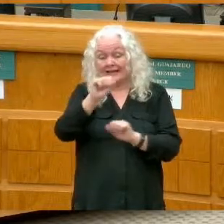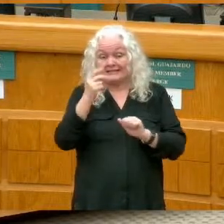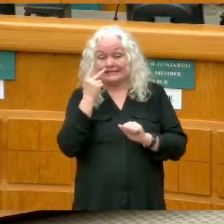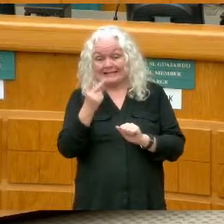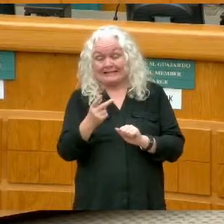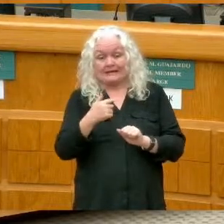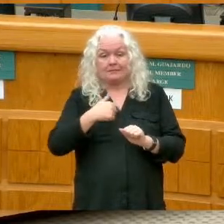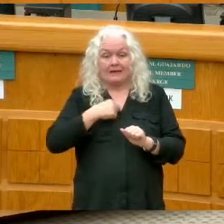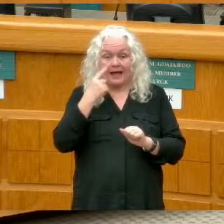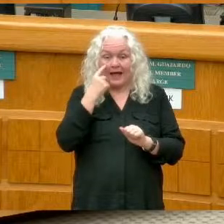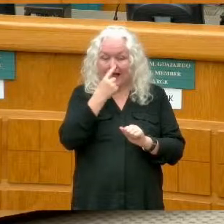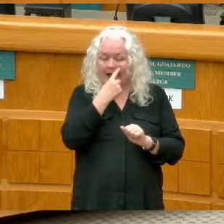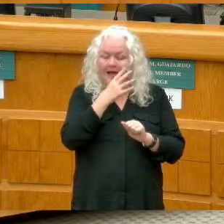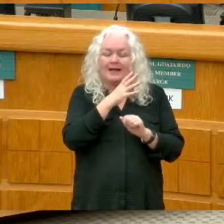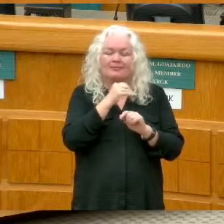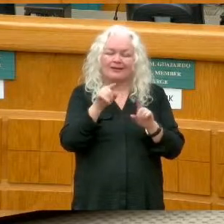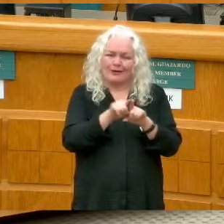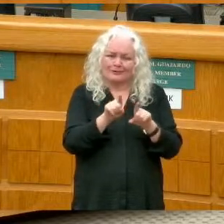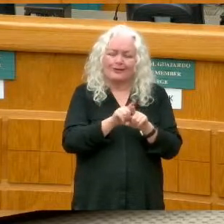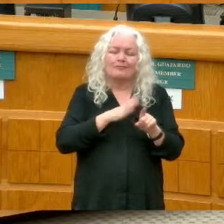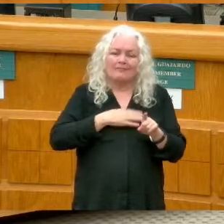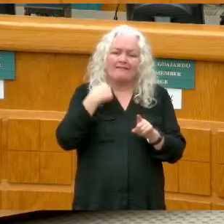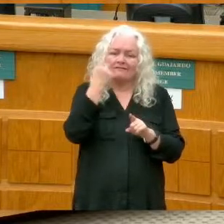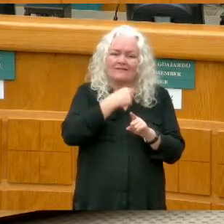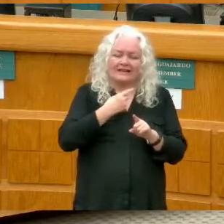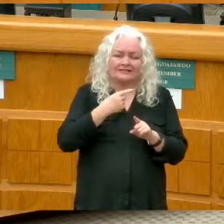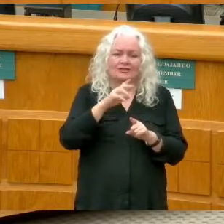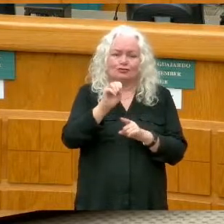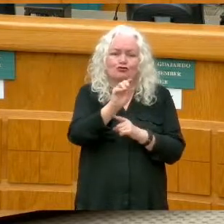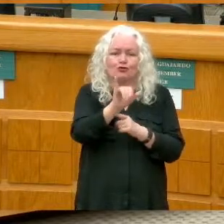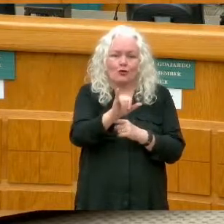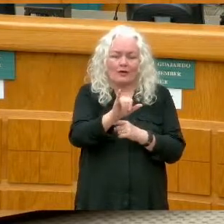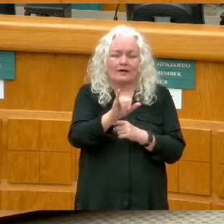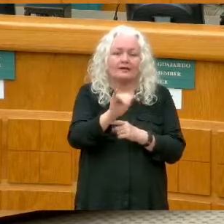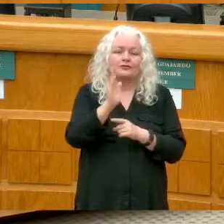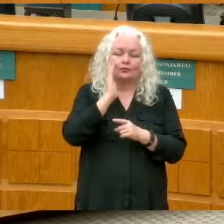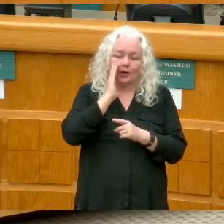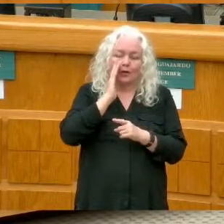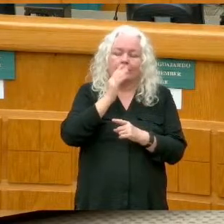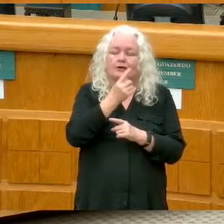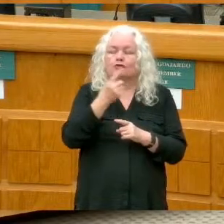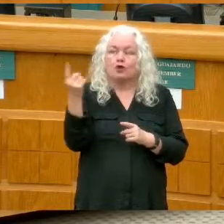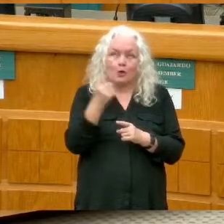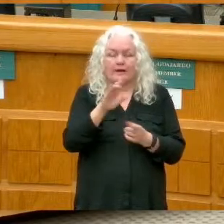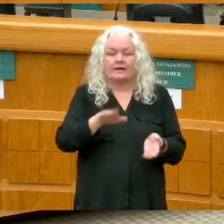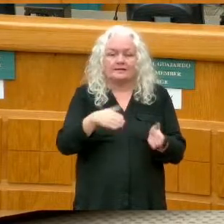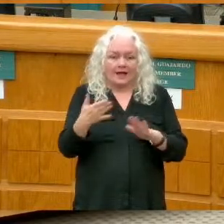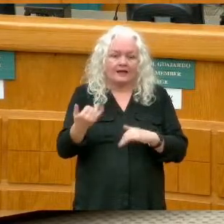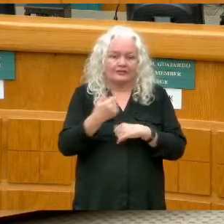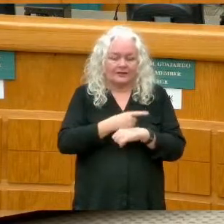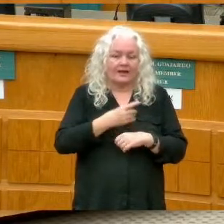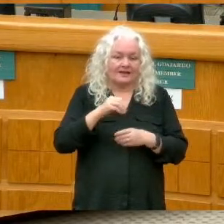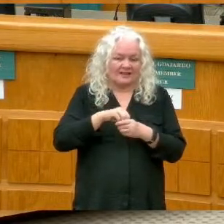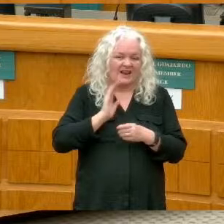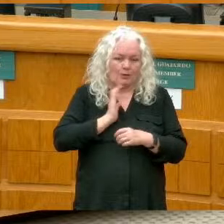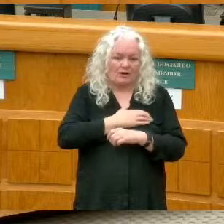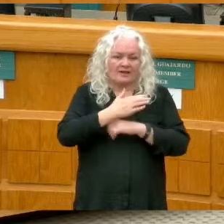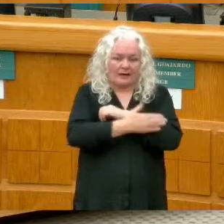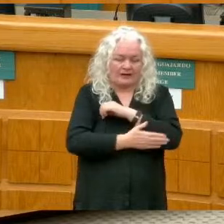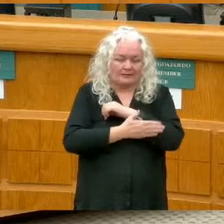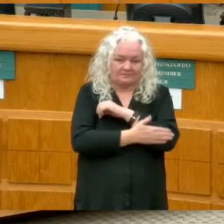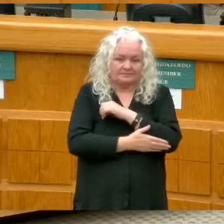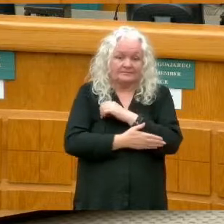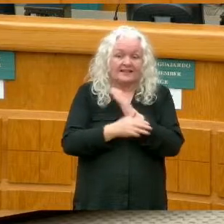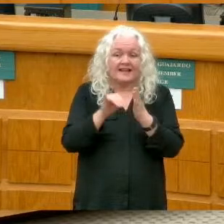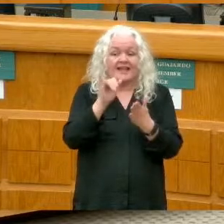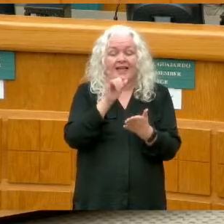not only in my eyes but on my face what joy it gives me to know that nobody died today in our county.